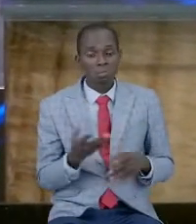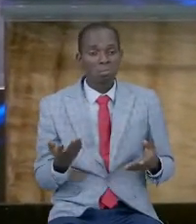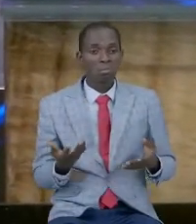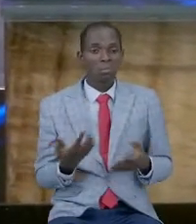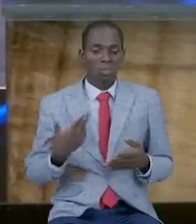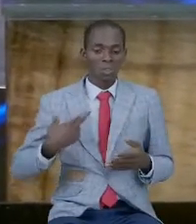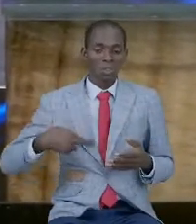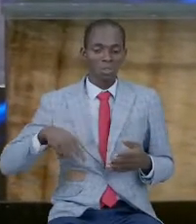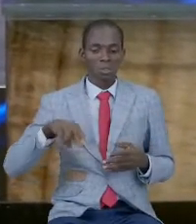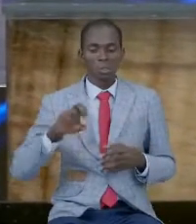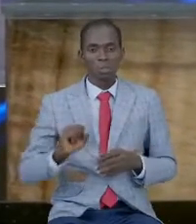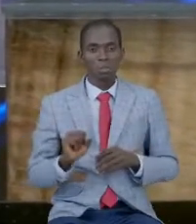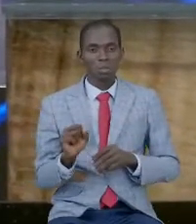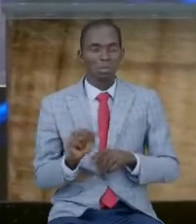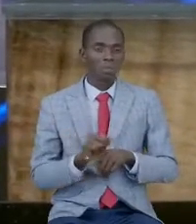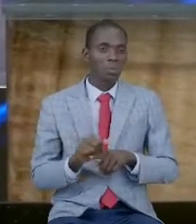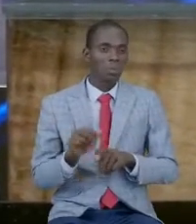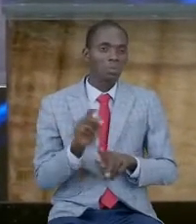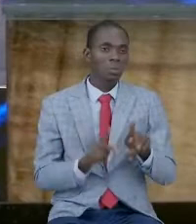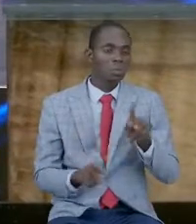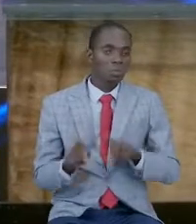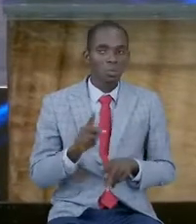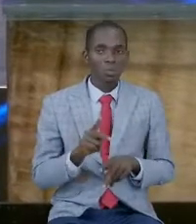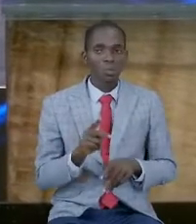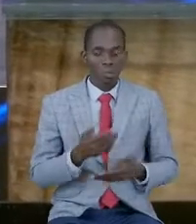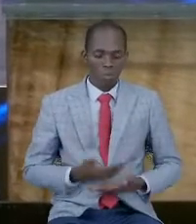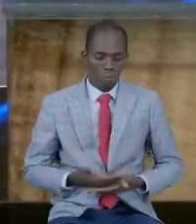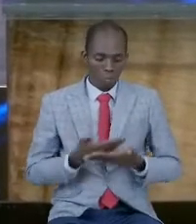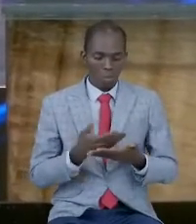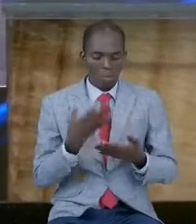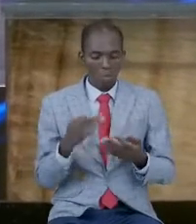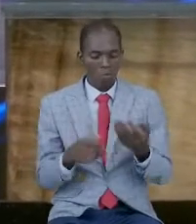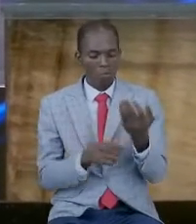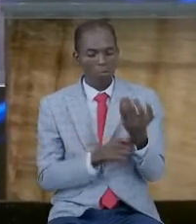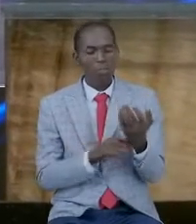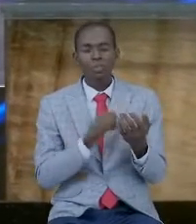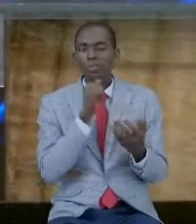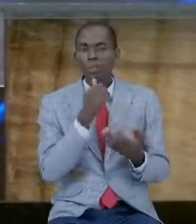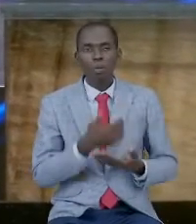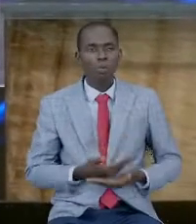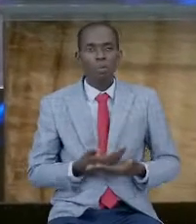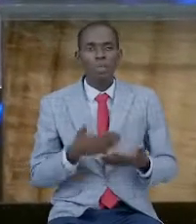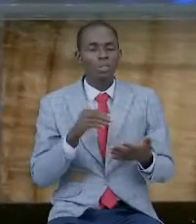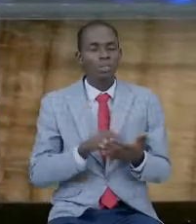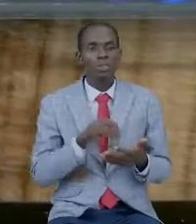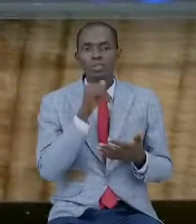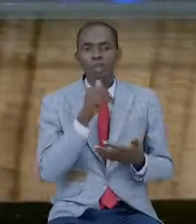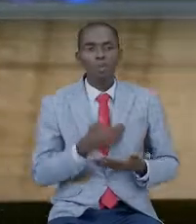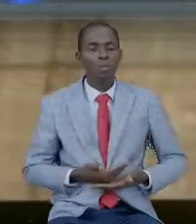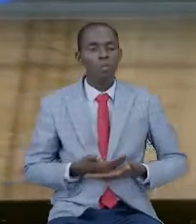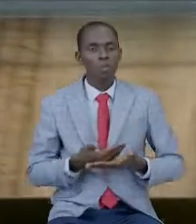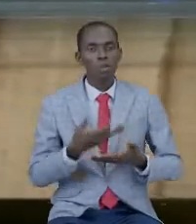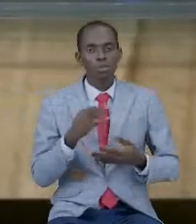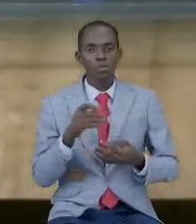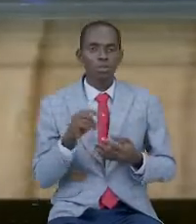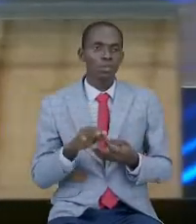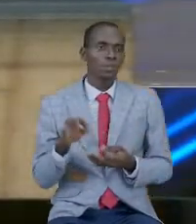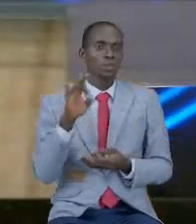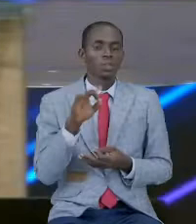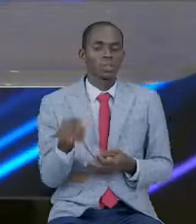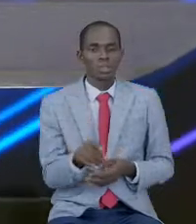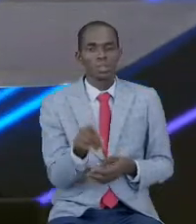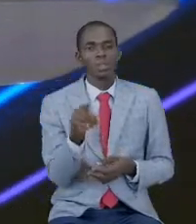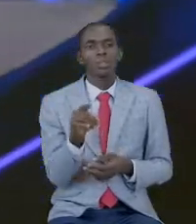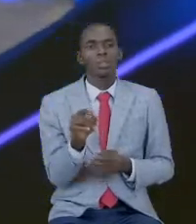religious people, born of the flesh, not born again, not born of the spirit, they